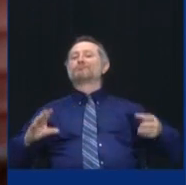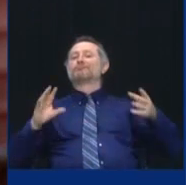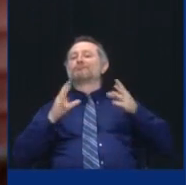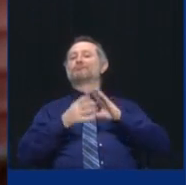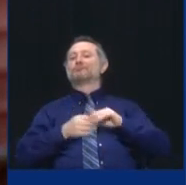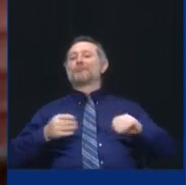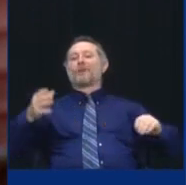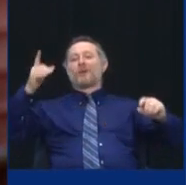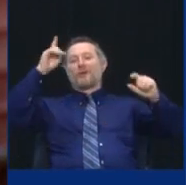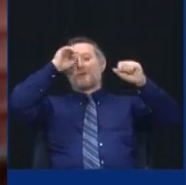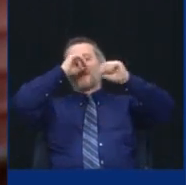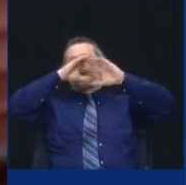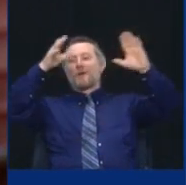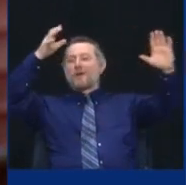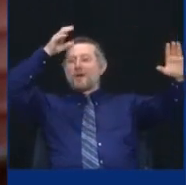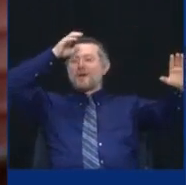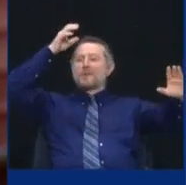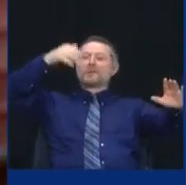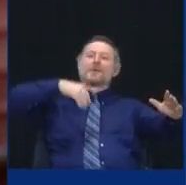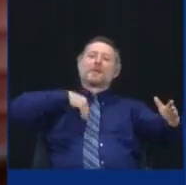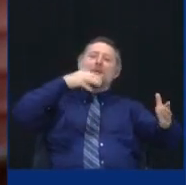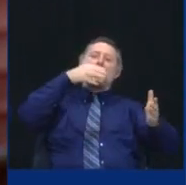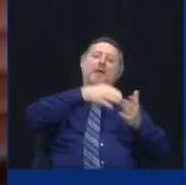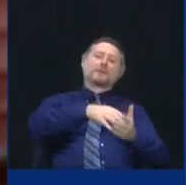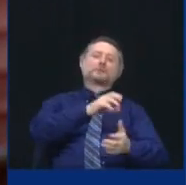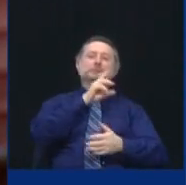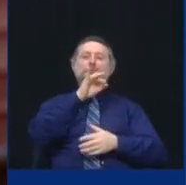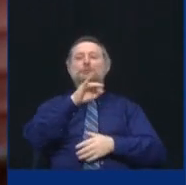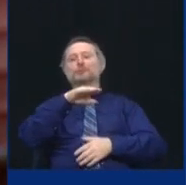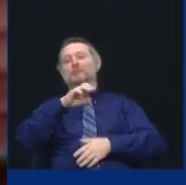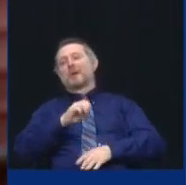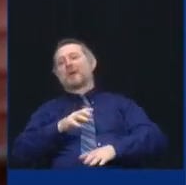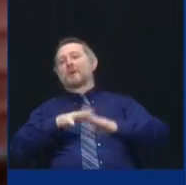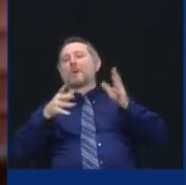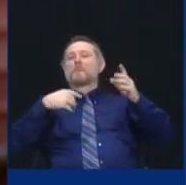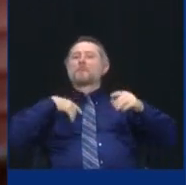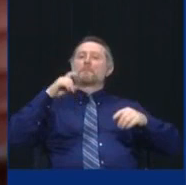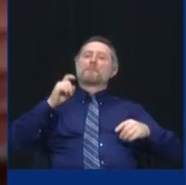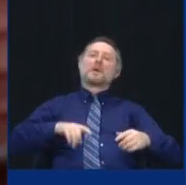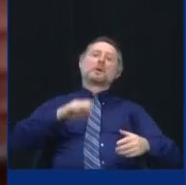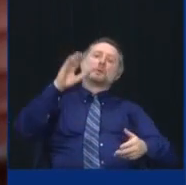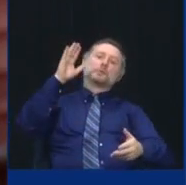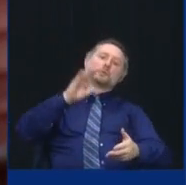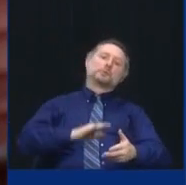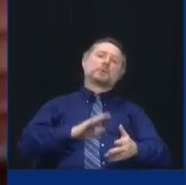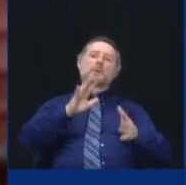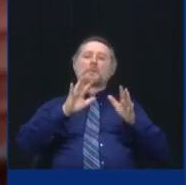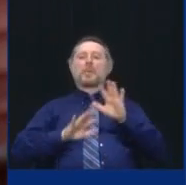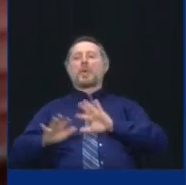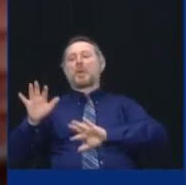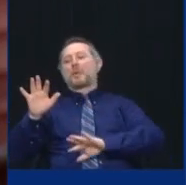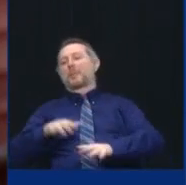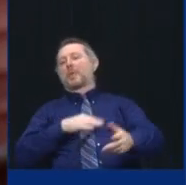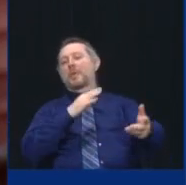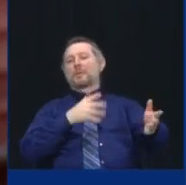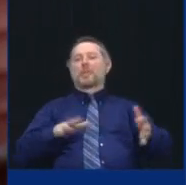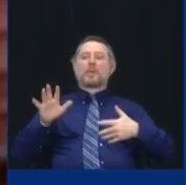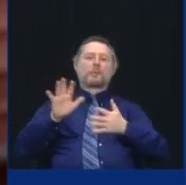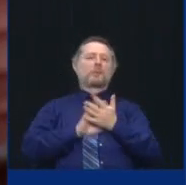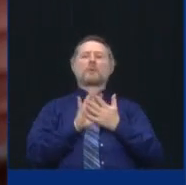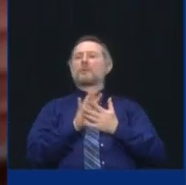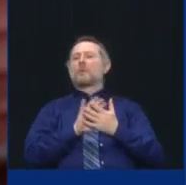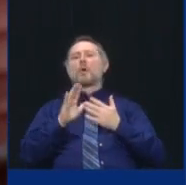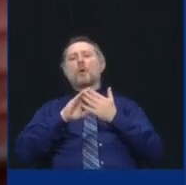Conceptually, I'm against crime, and I believe we have to reduce crime, and conceptually, I believe in